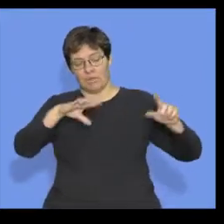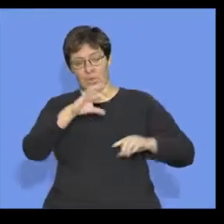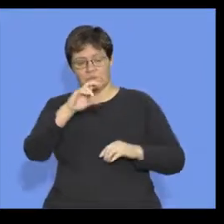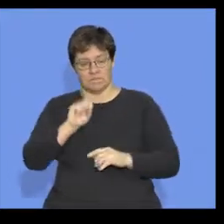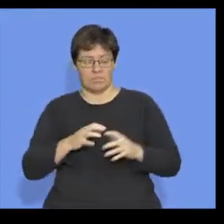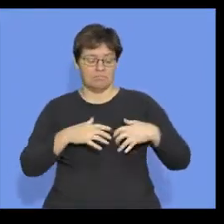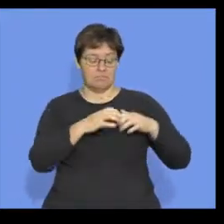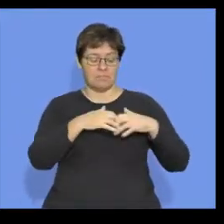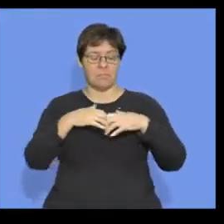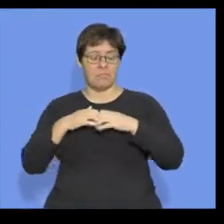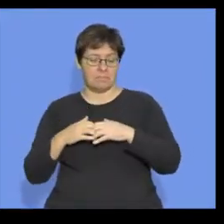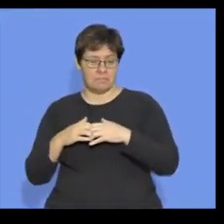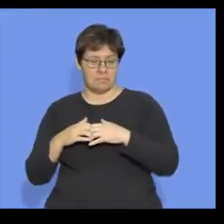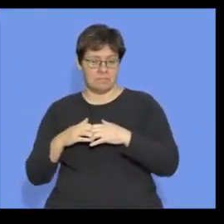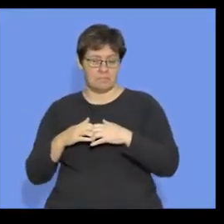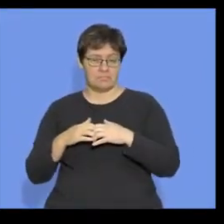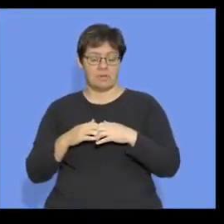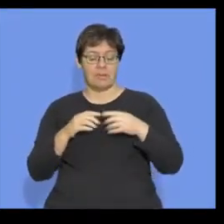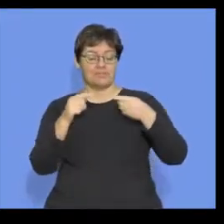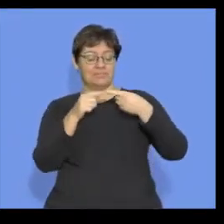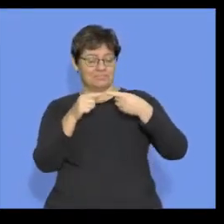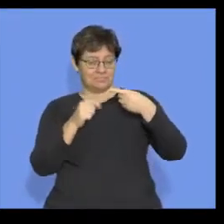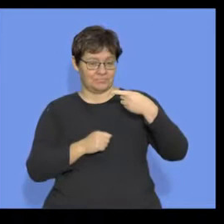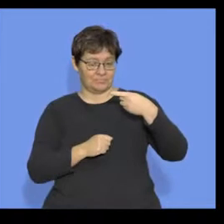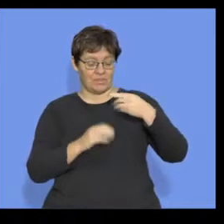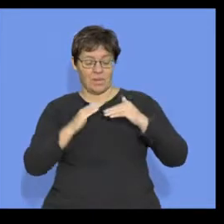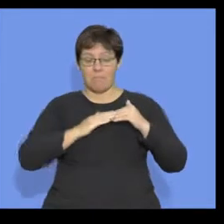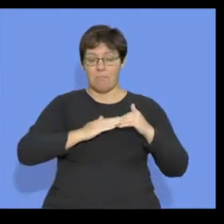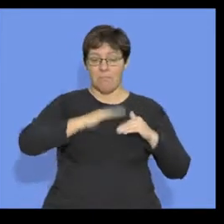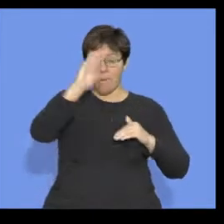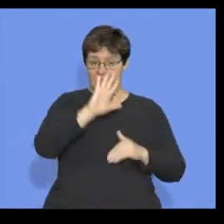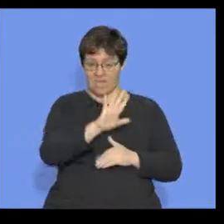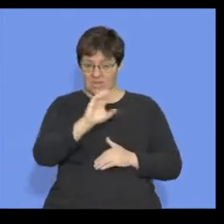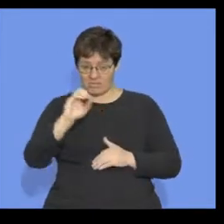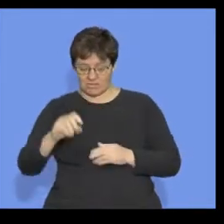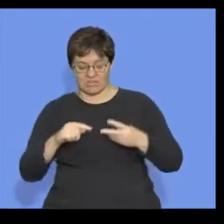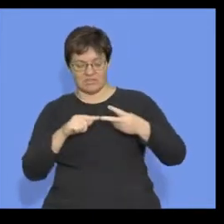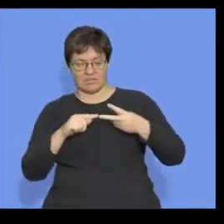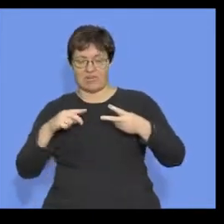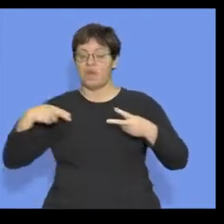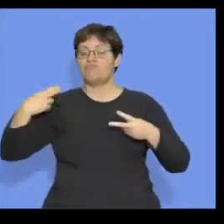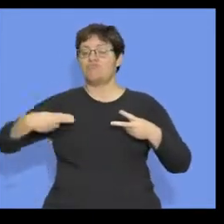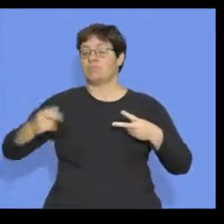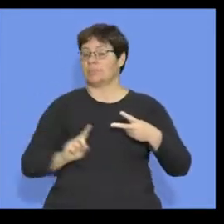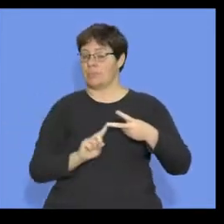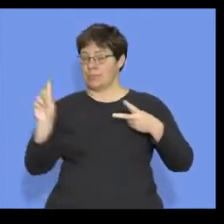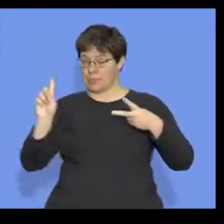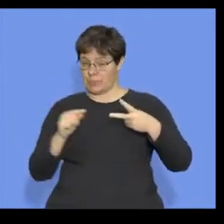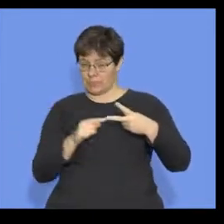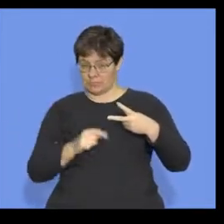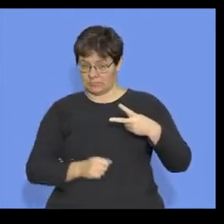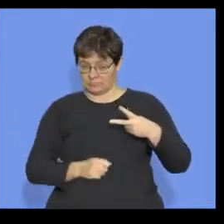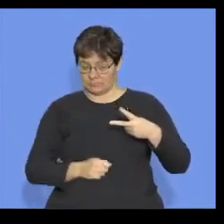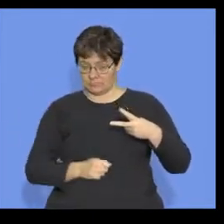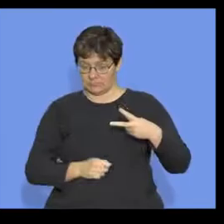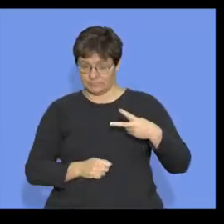can be formed if the code is greater than 500 and repetition is not